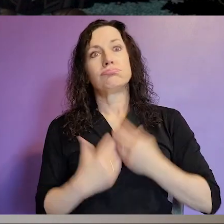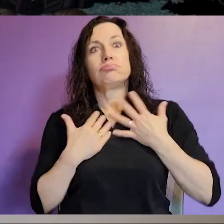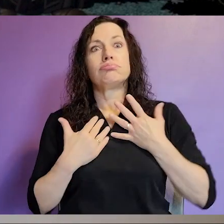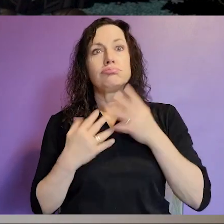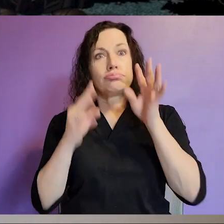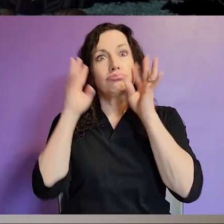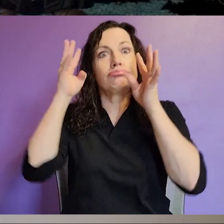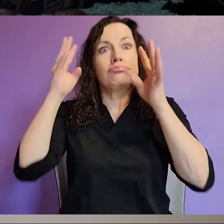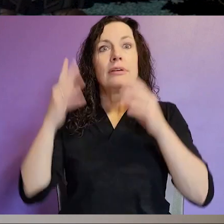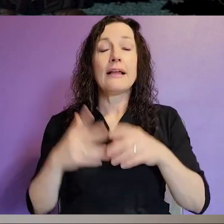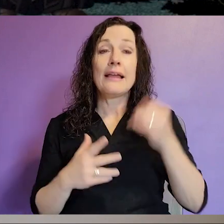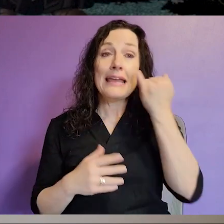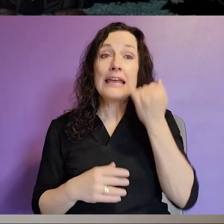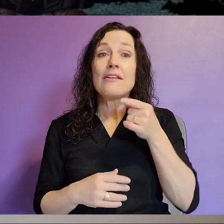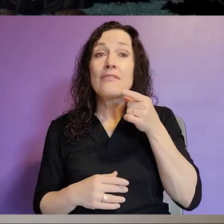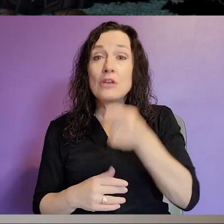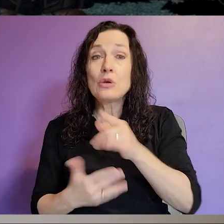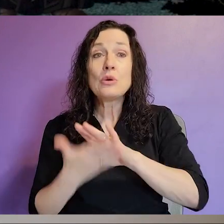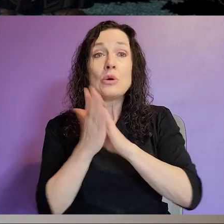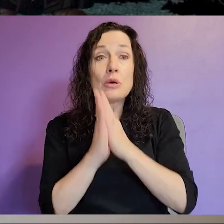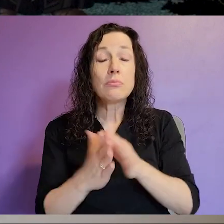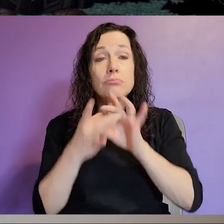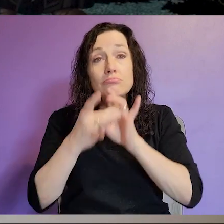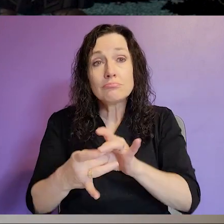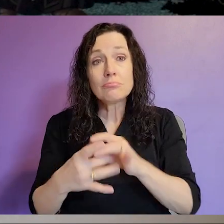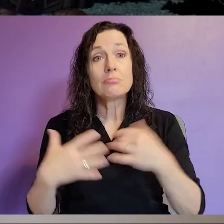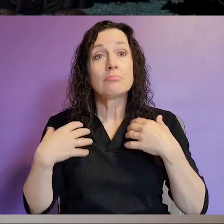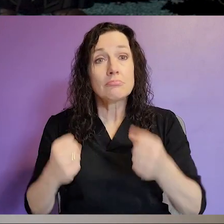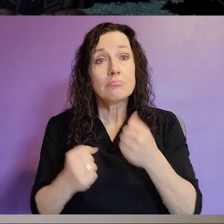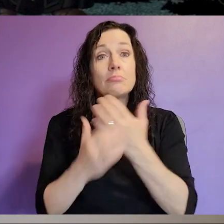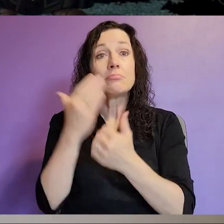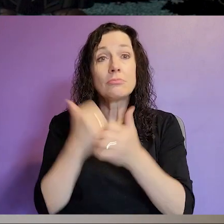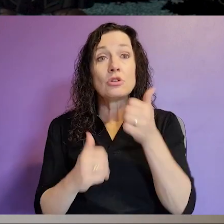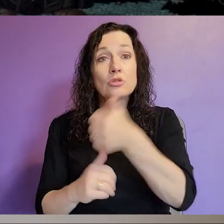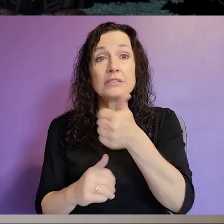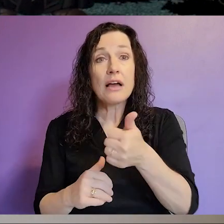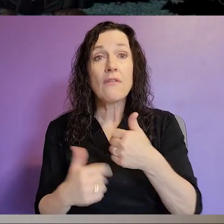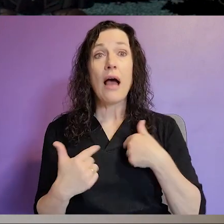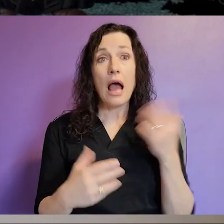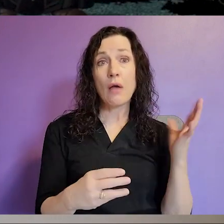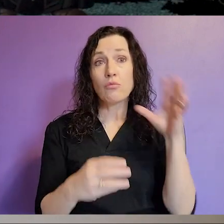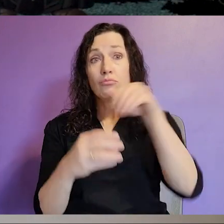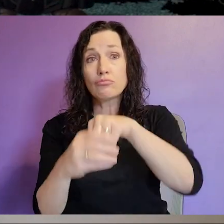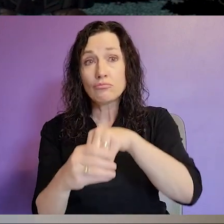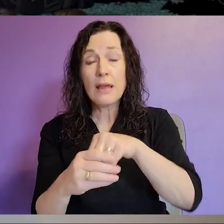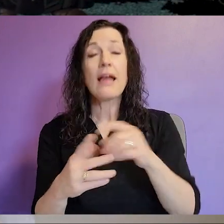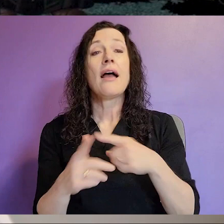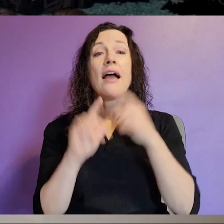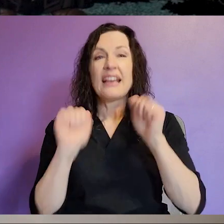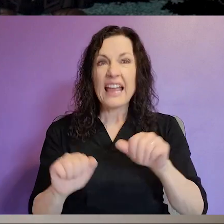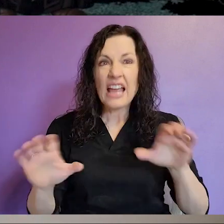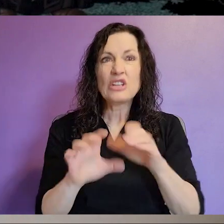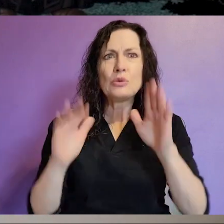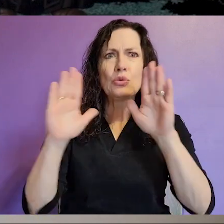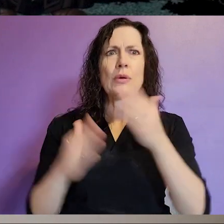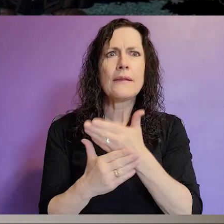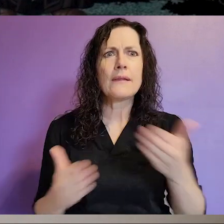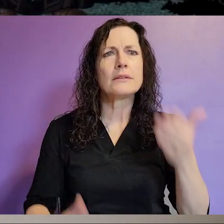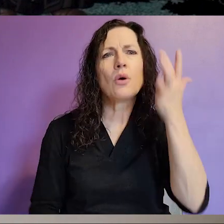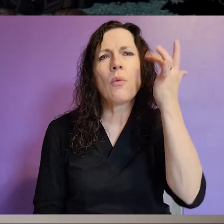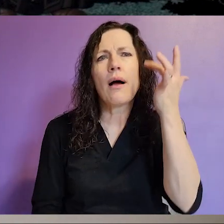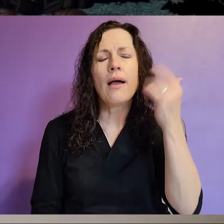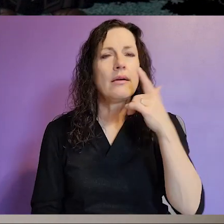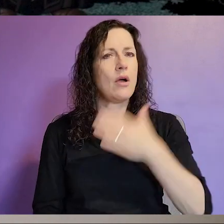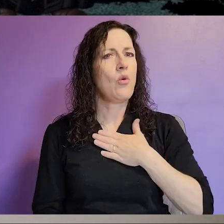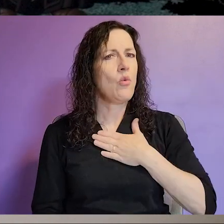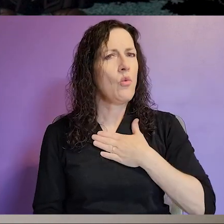life. If you make your home in you as I have made my home in you, you will do great things. And